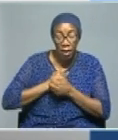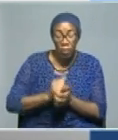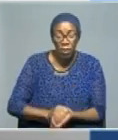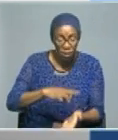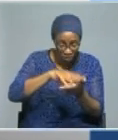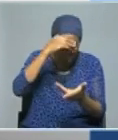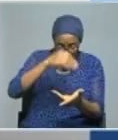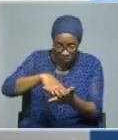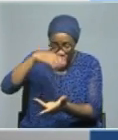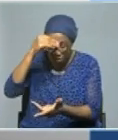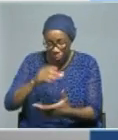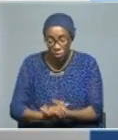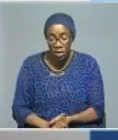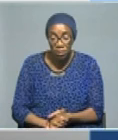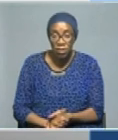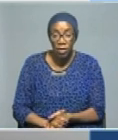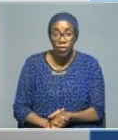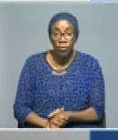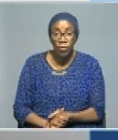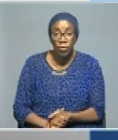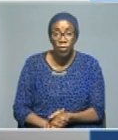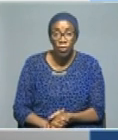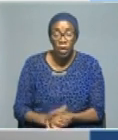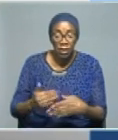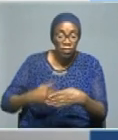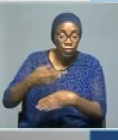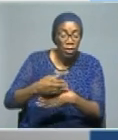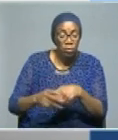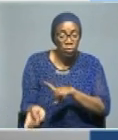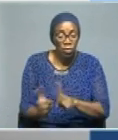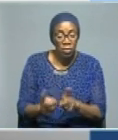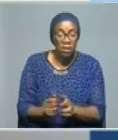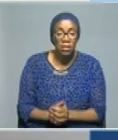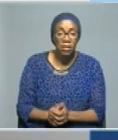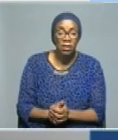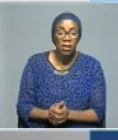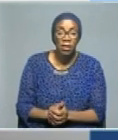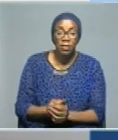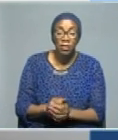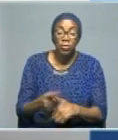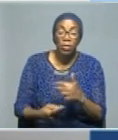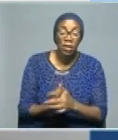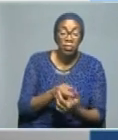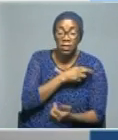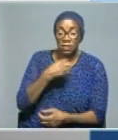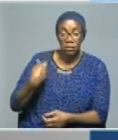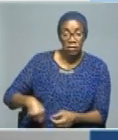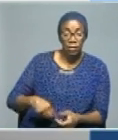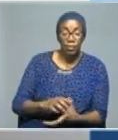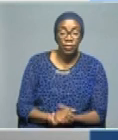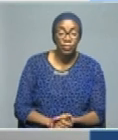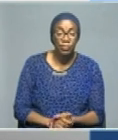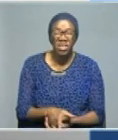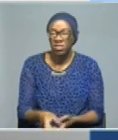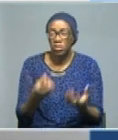in preparation for the Shanghai trip. So it's a lot of collaboration, networking